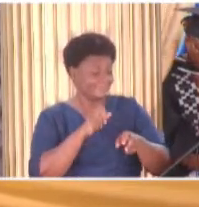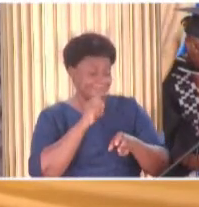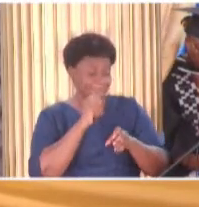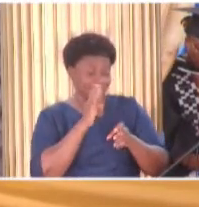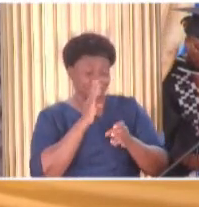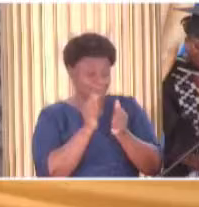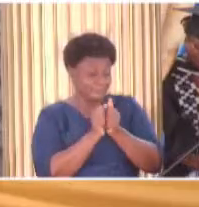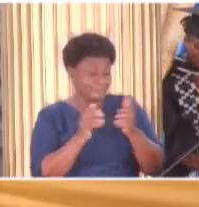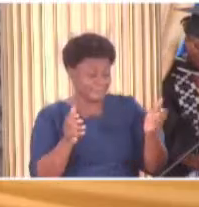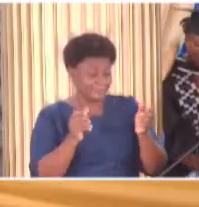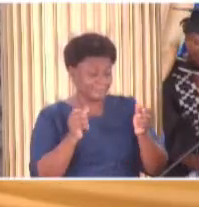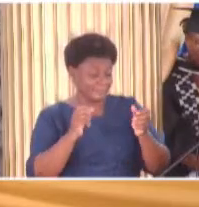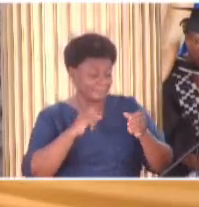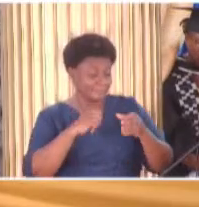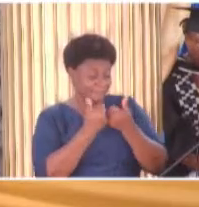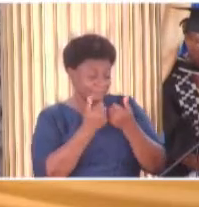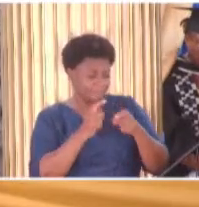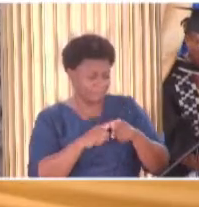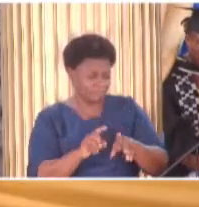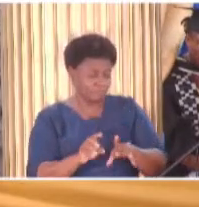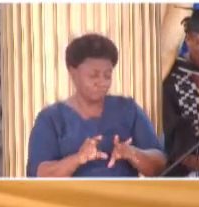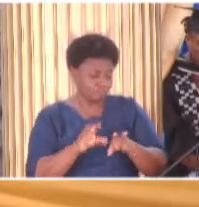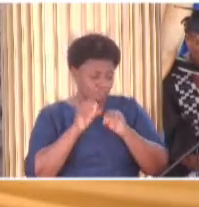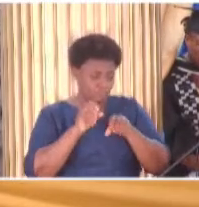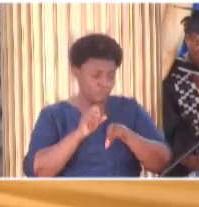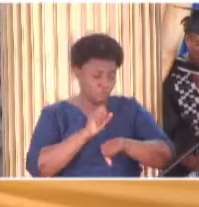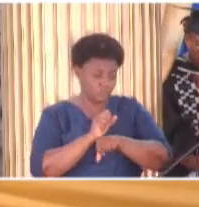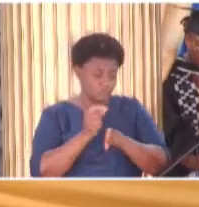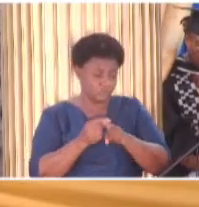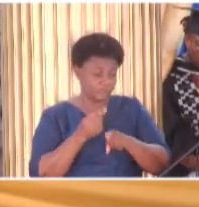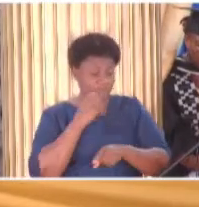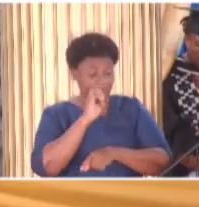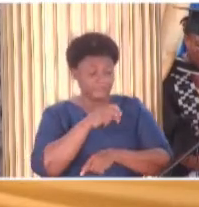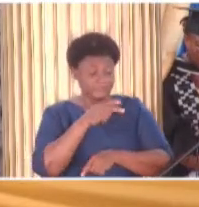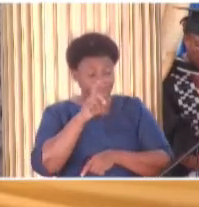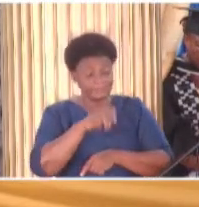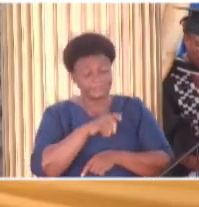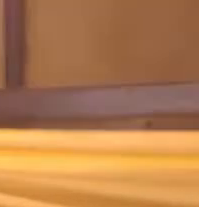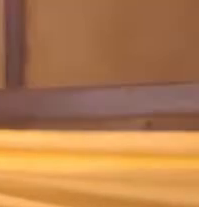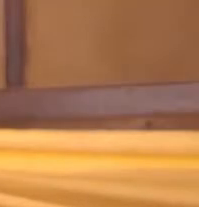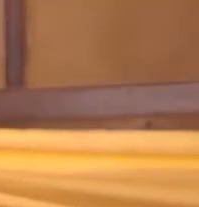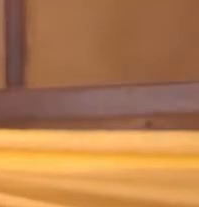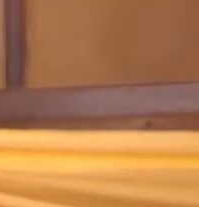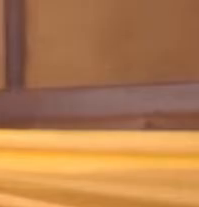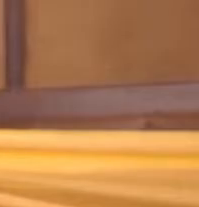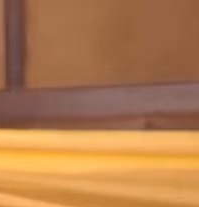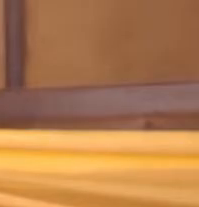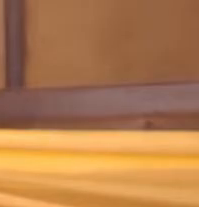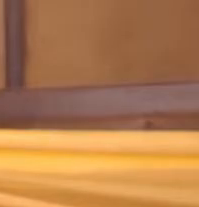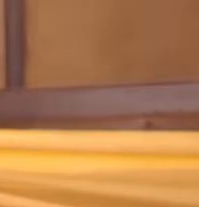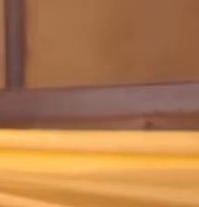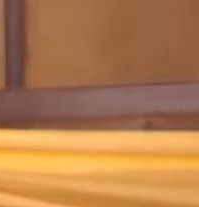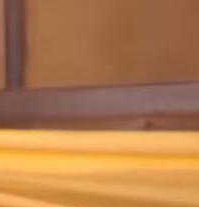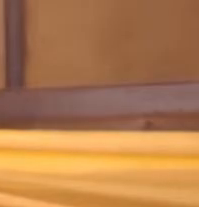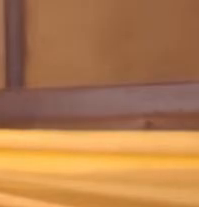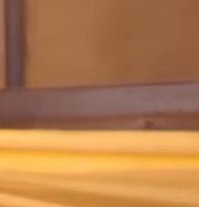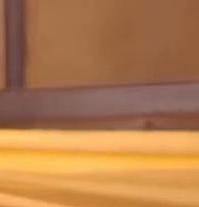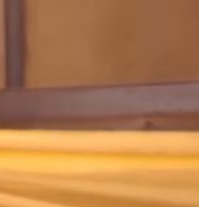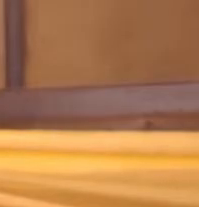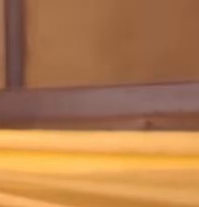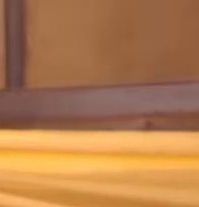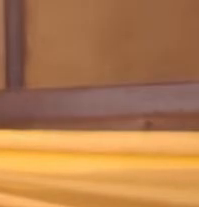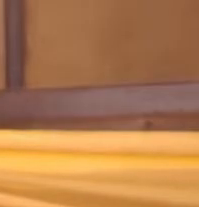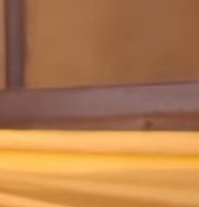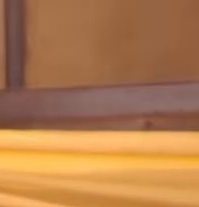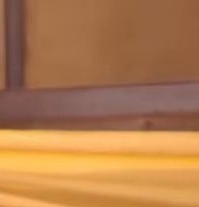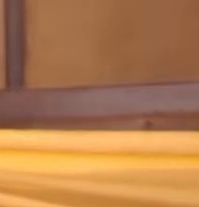challenges, but we drew our strength from His word, as Ephesians chapter 6, verse 11 reminds us. Put on the full